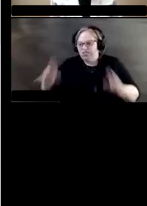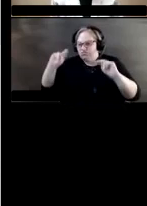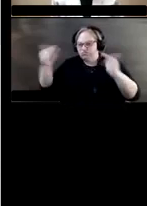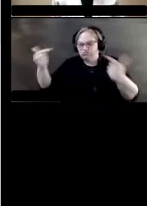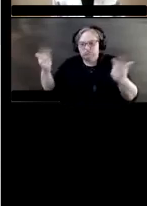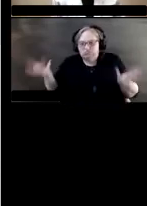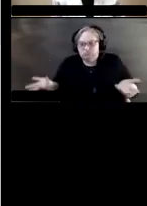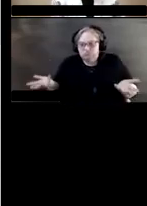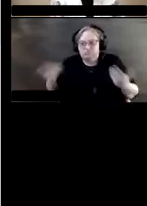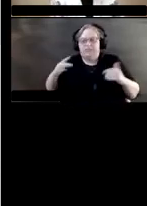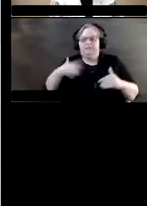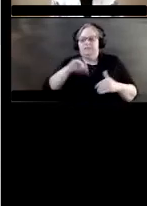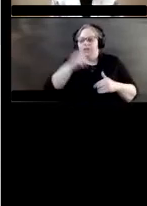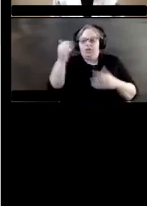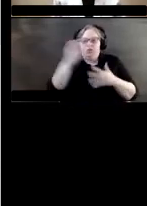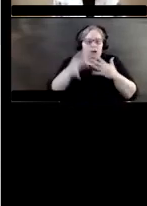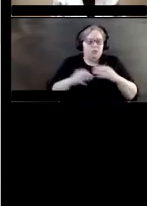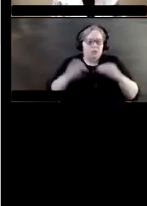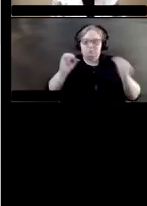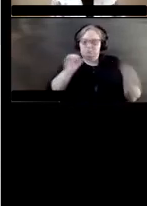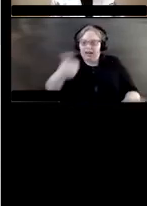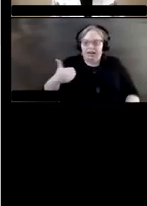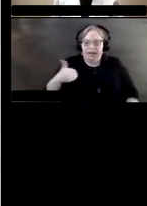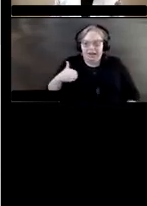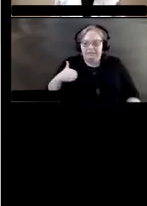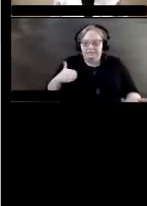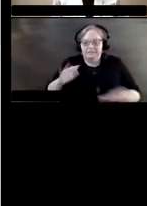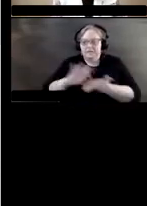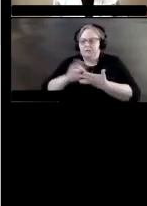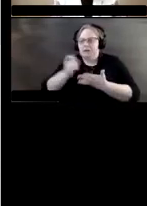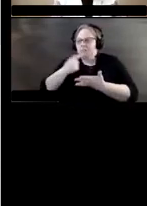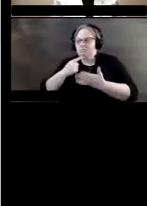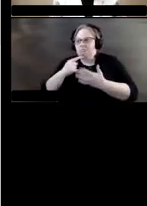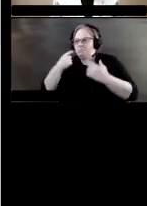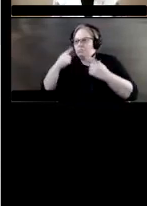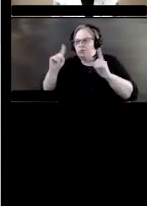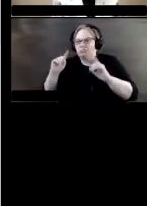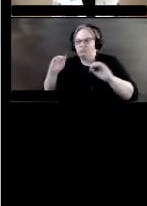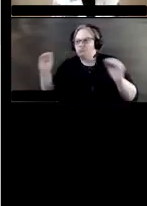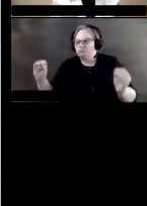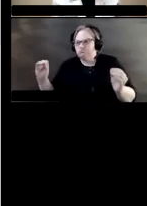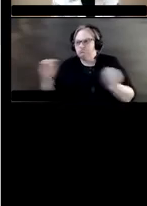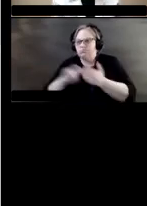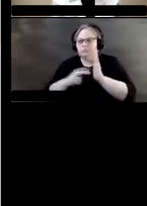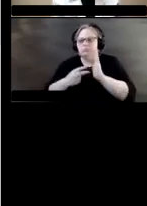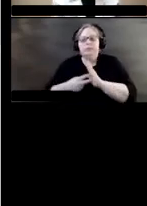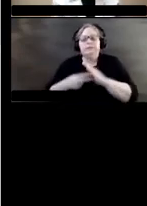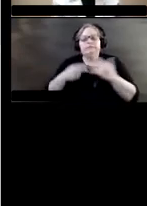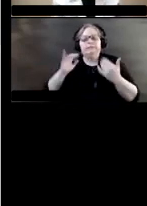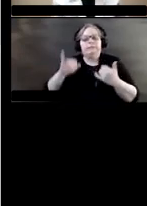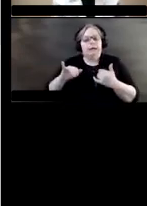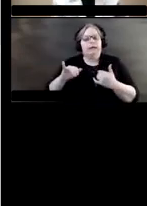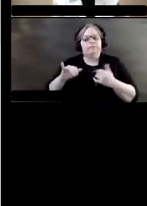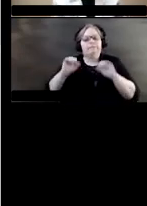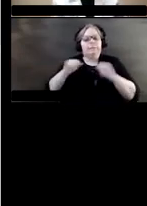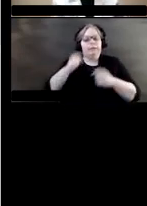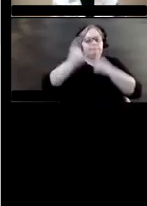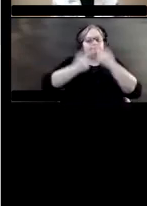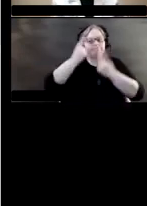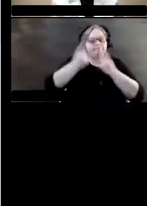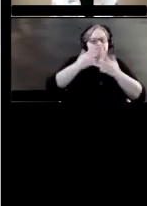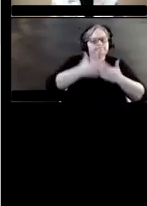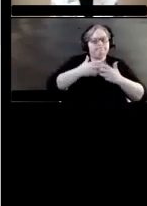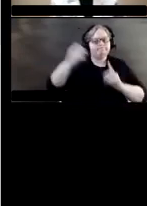like, hey, if nothing's worked for medications, then, you know, that's something that is definitely a consideration and